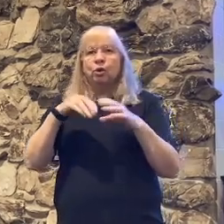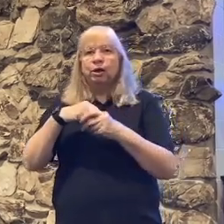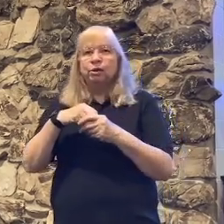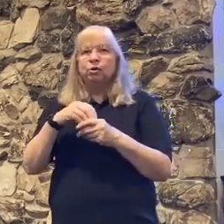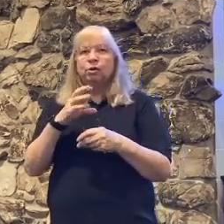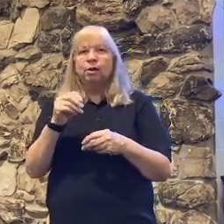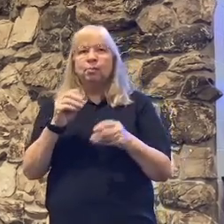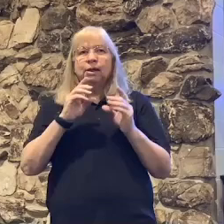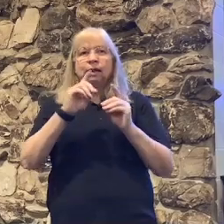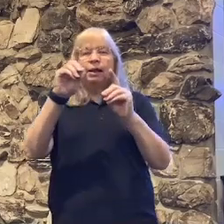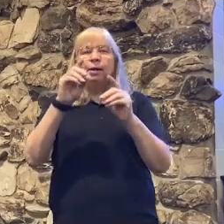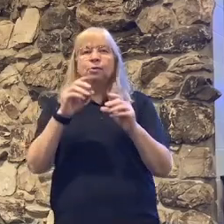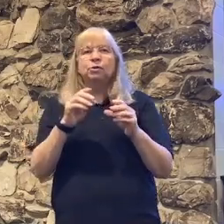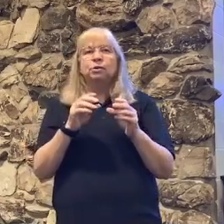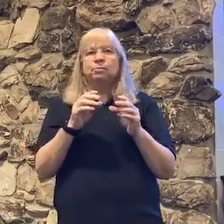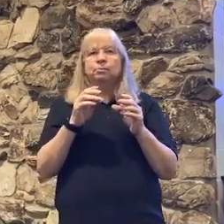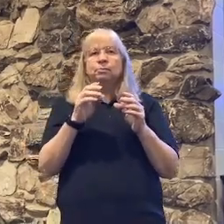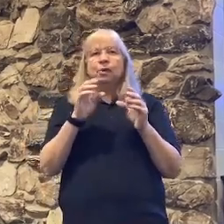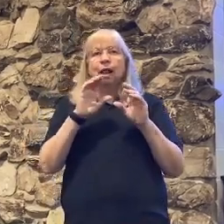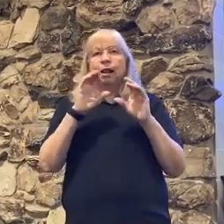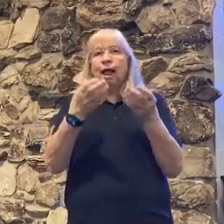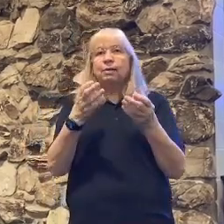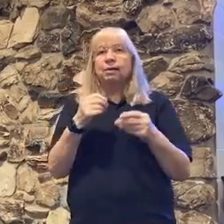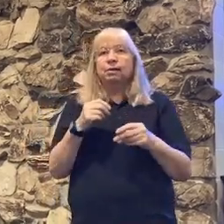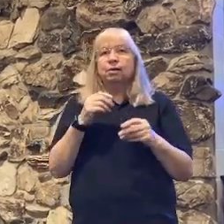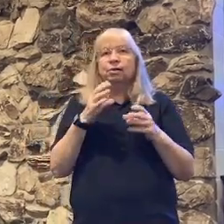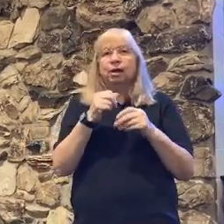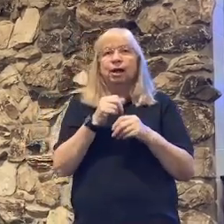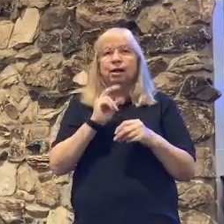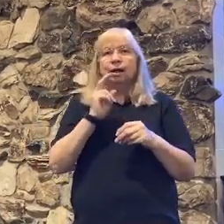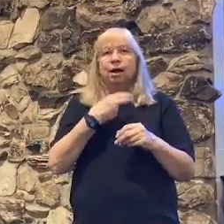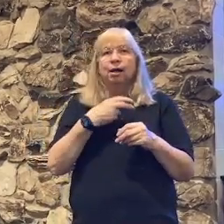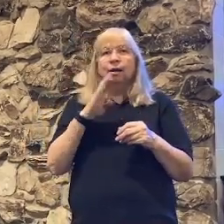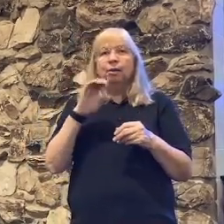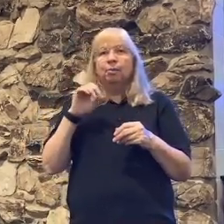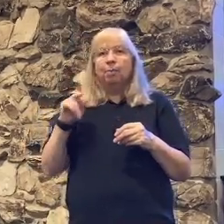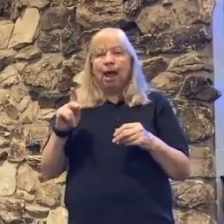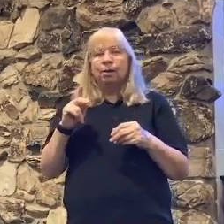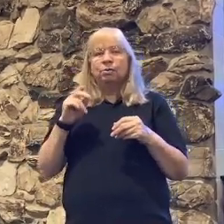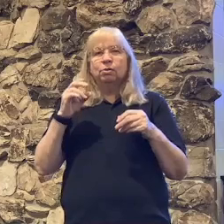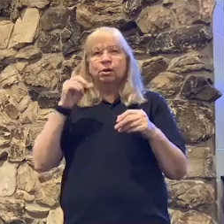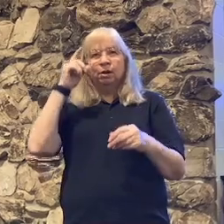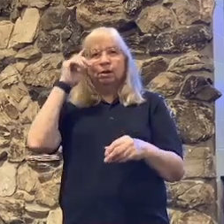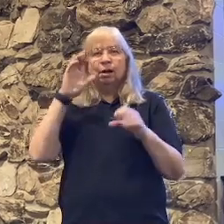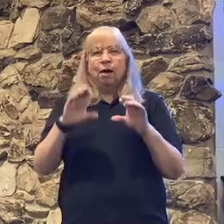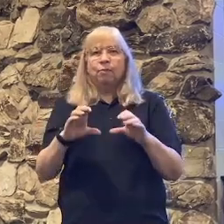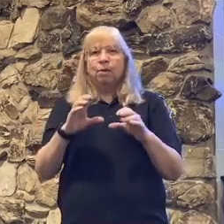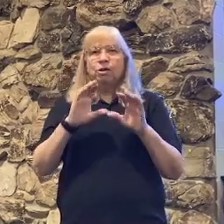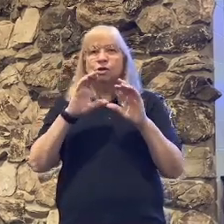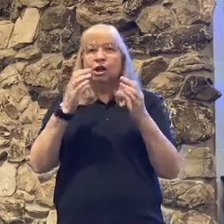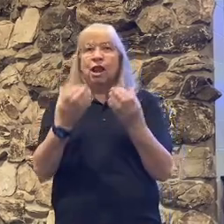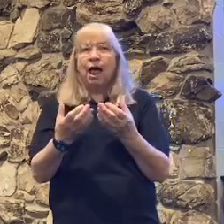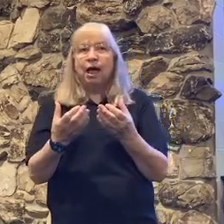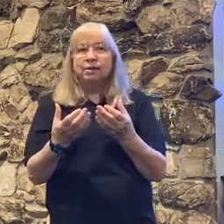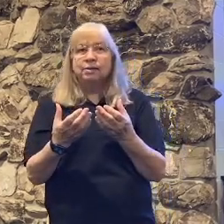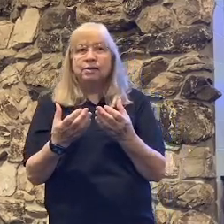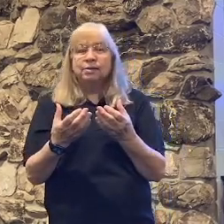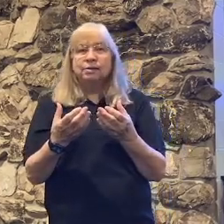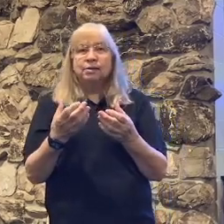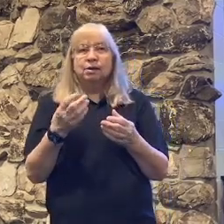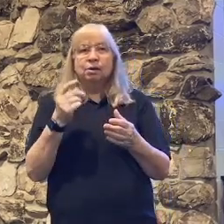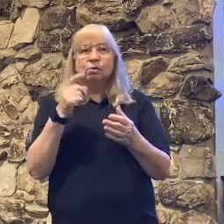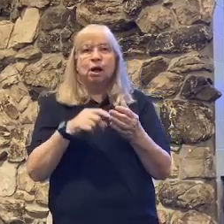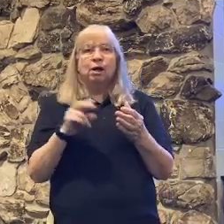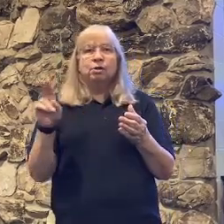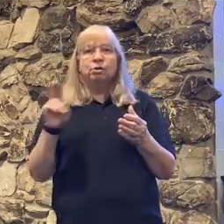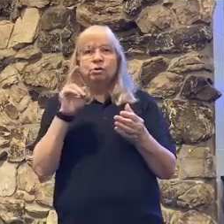discipleship classes. And they're going to take us right back to that confirmation class, that what used to be